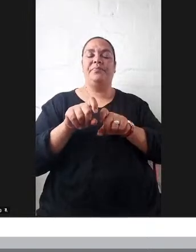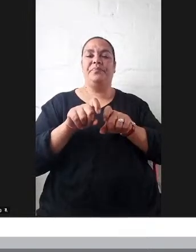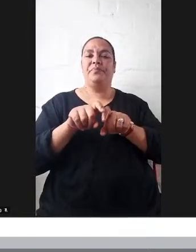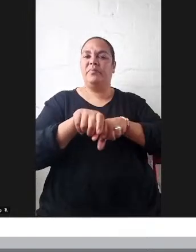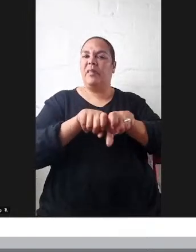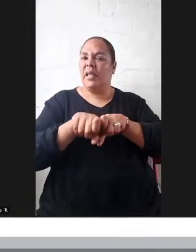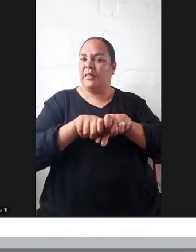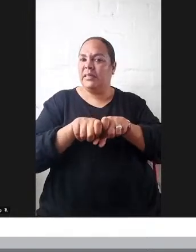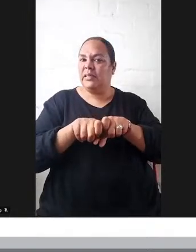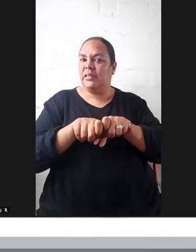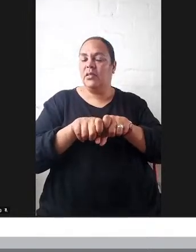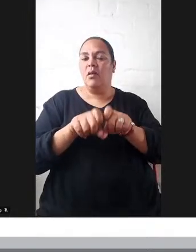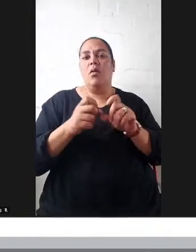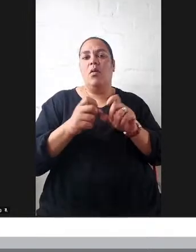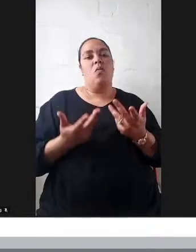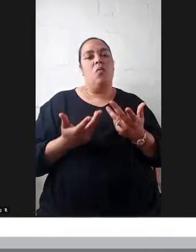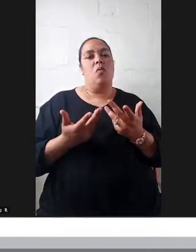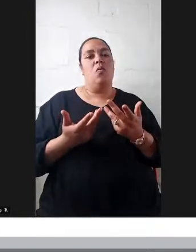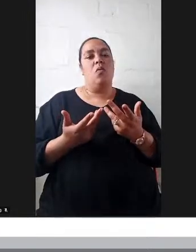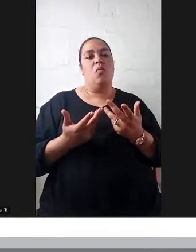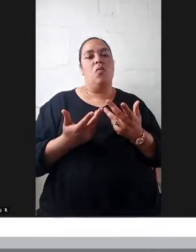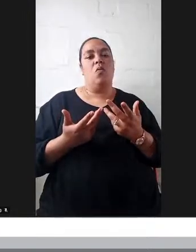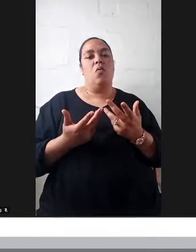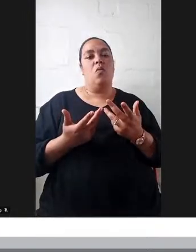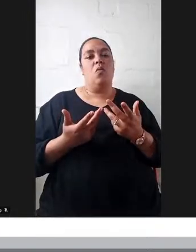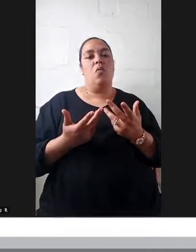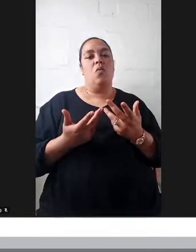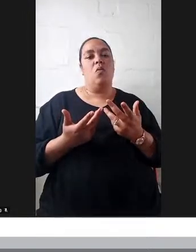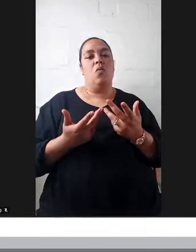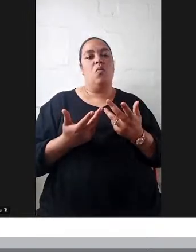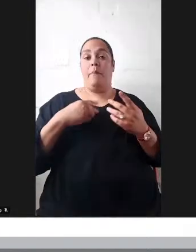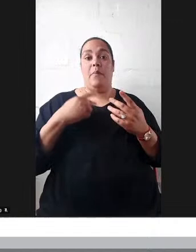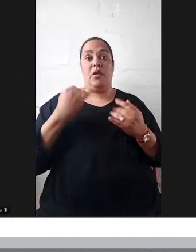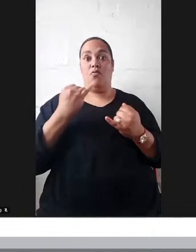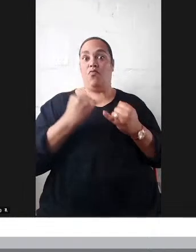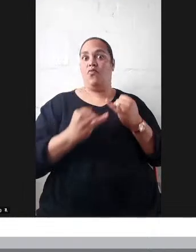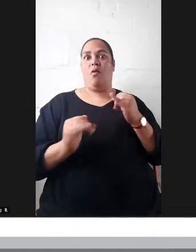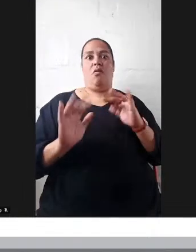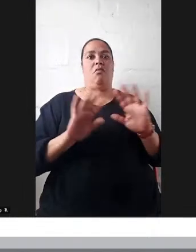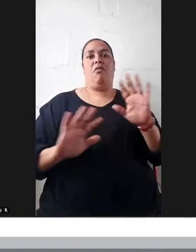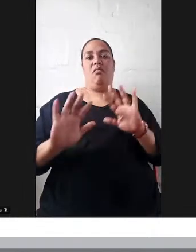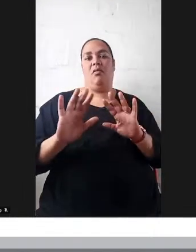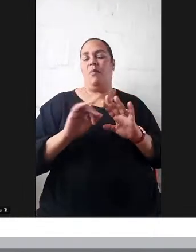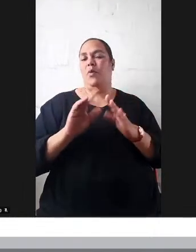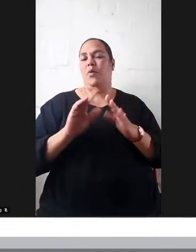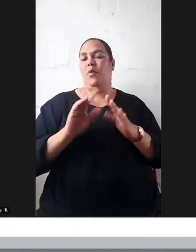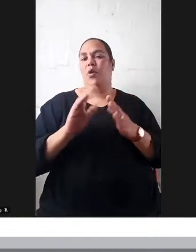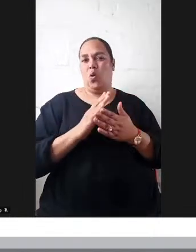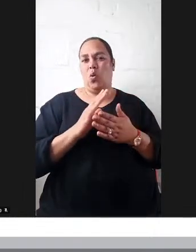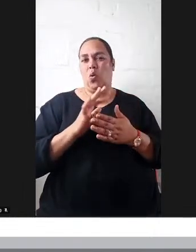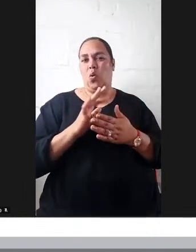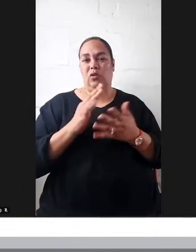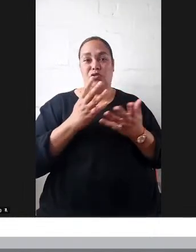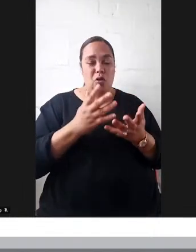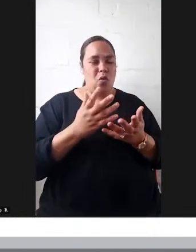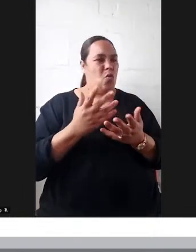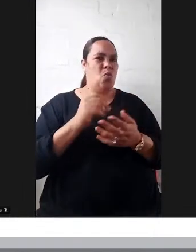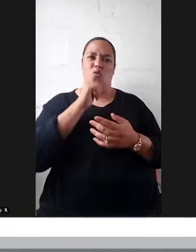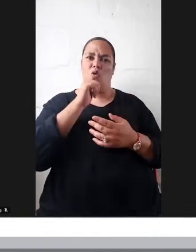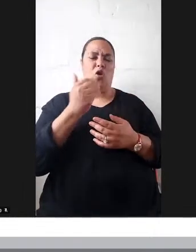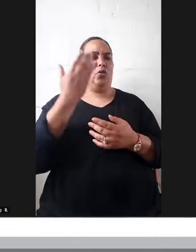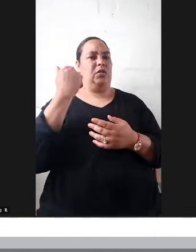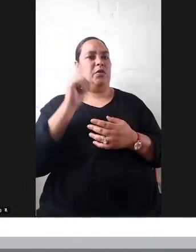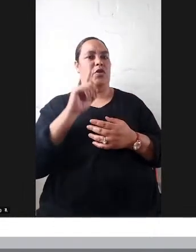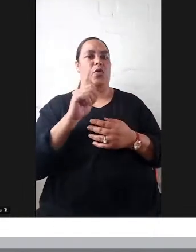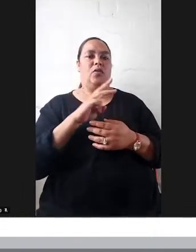or have I got it completely wrong? Is that not being expected of the Western Cape